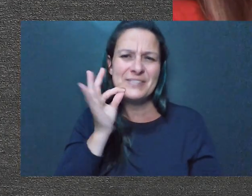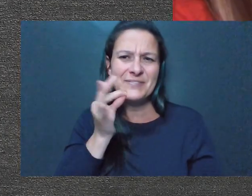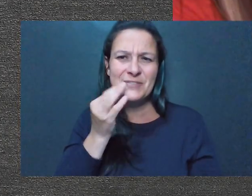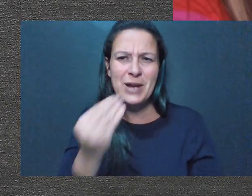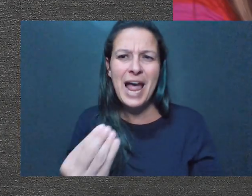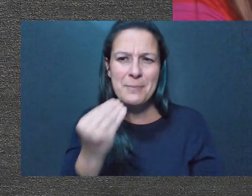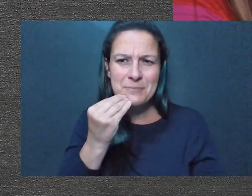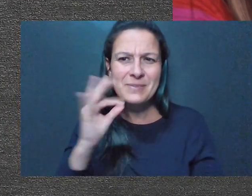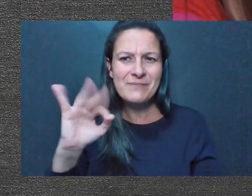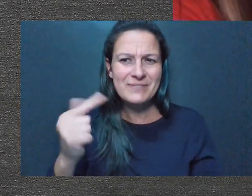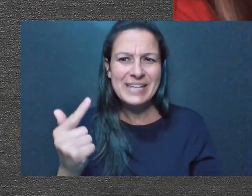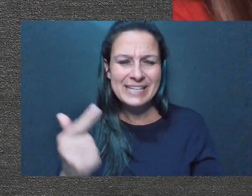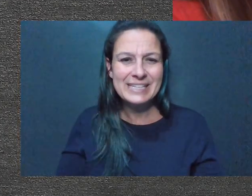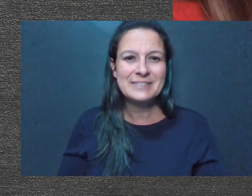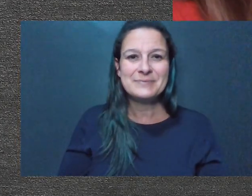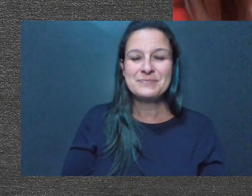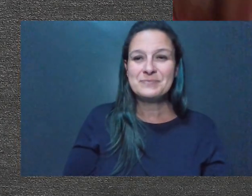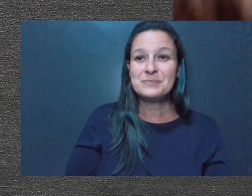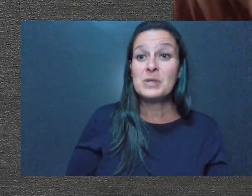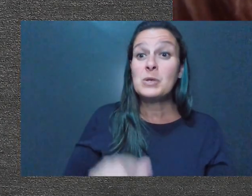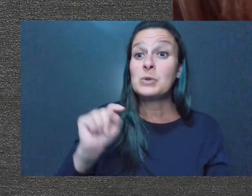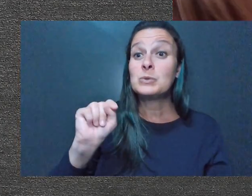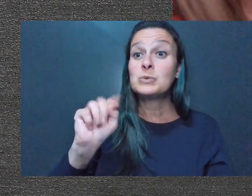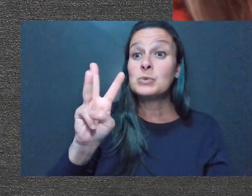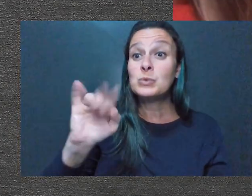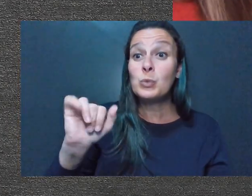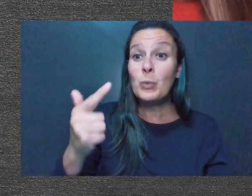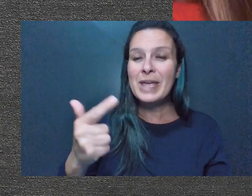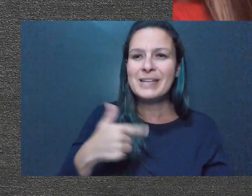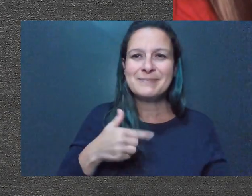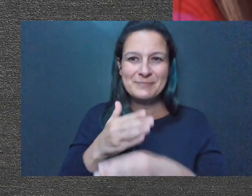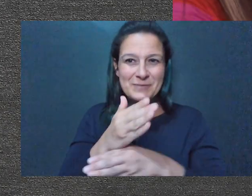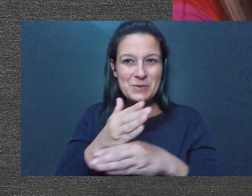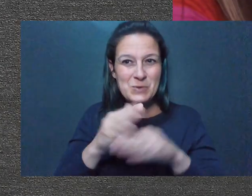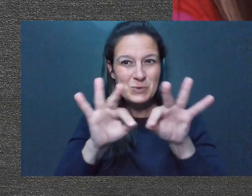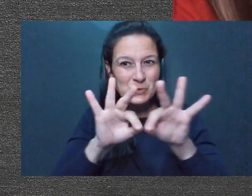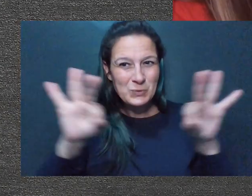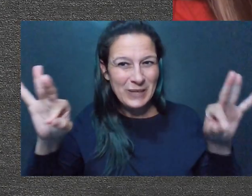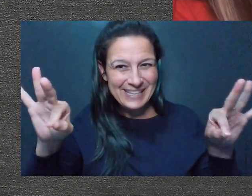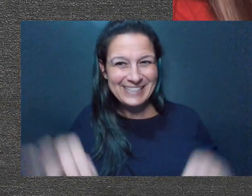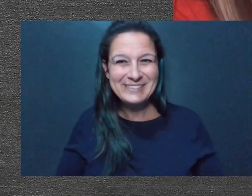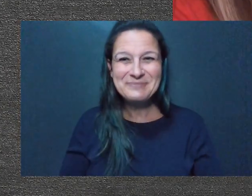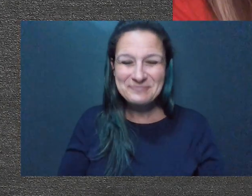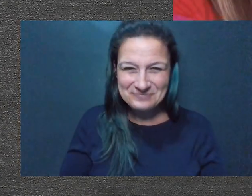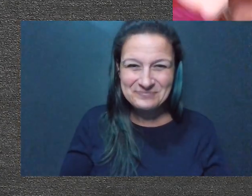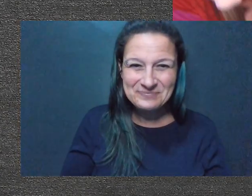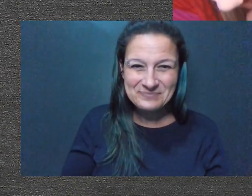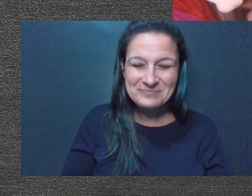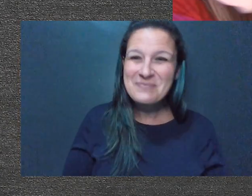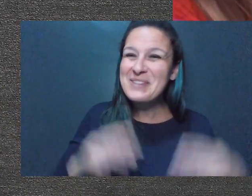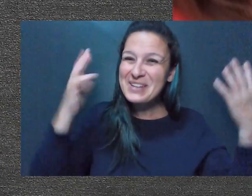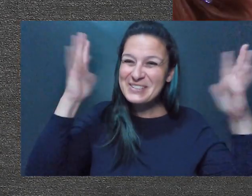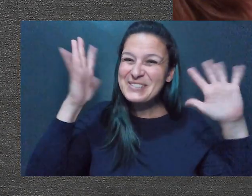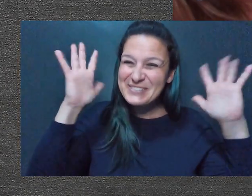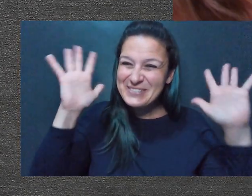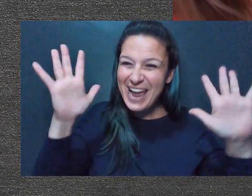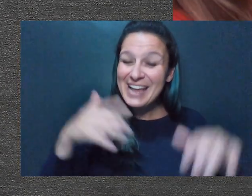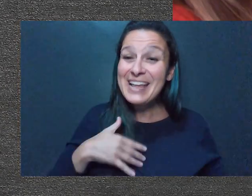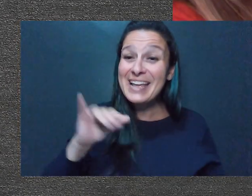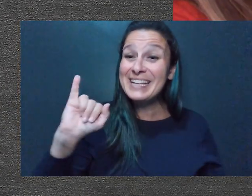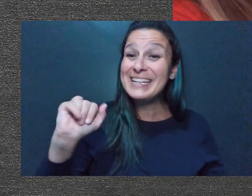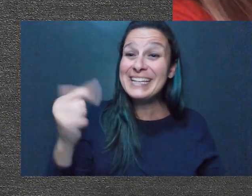Fig, fig. Twig, twig. Hooray! That's the